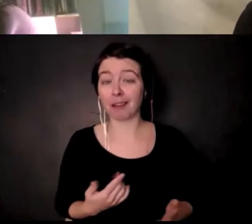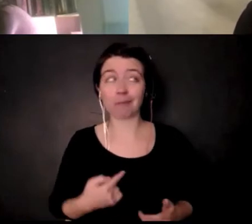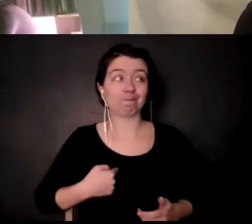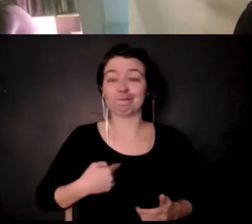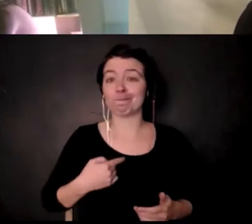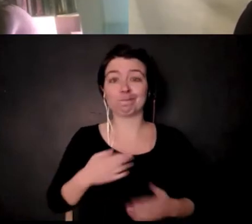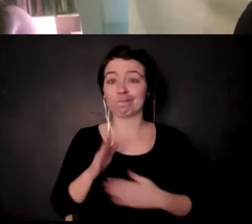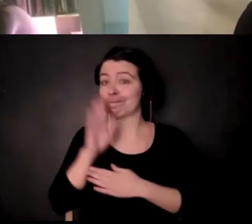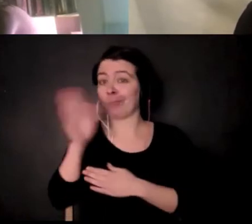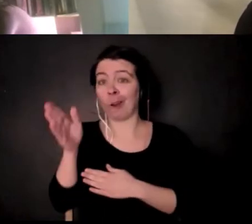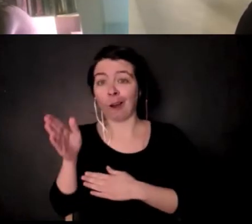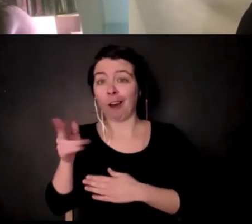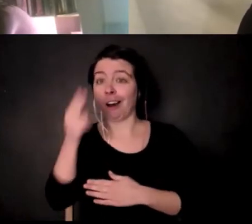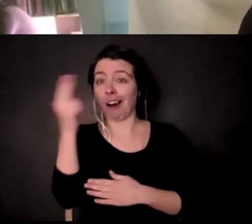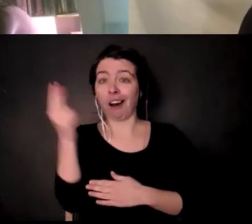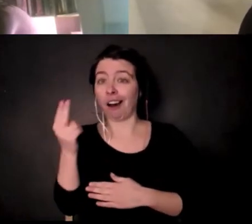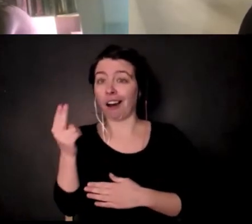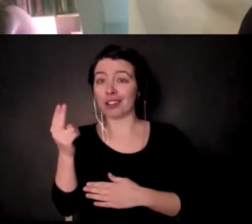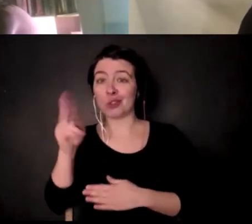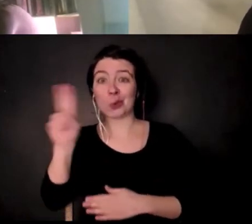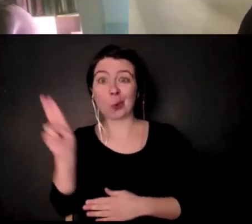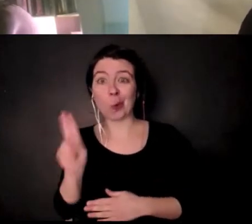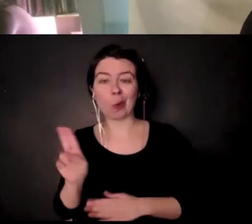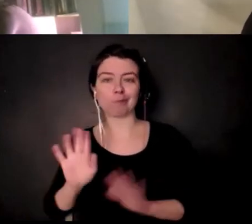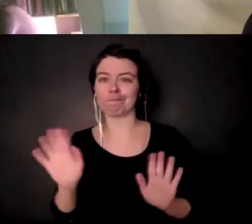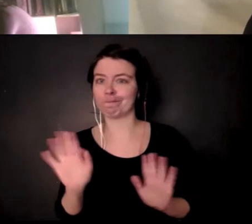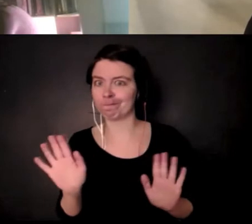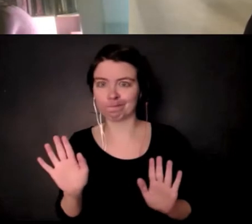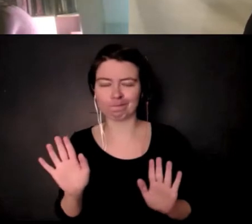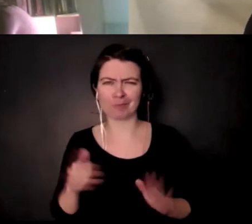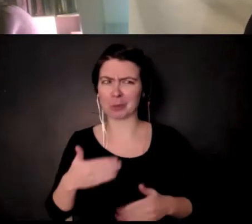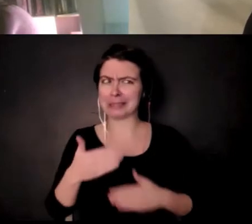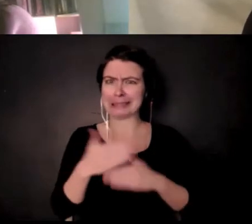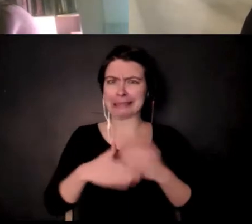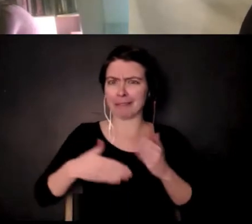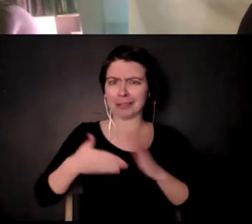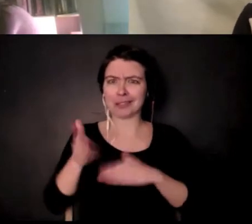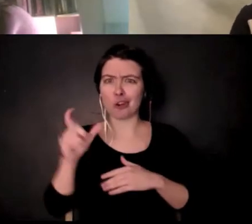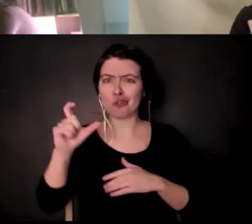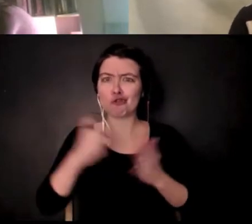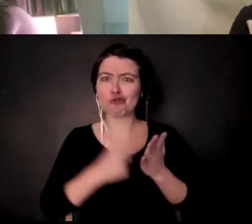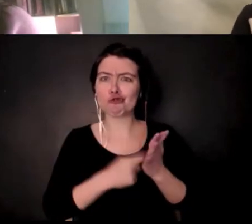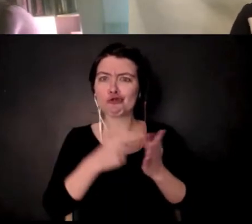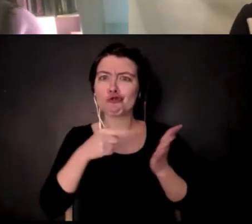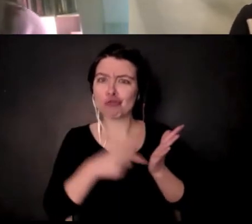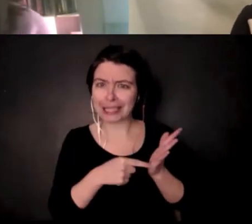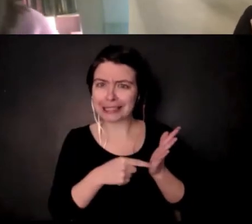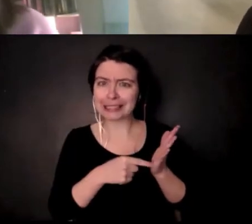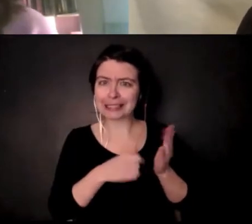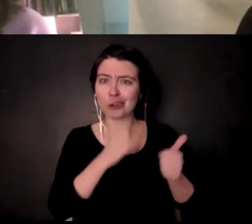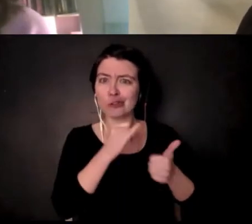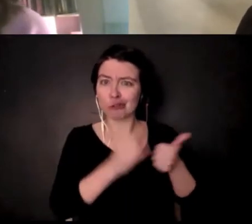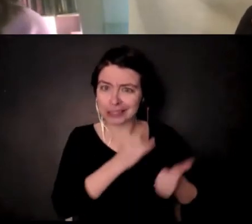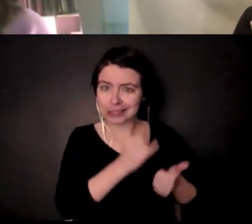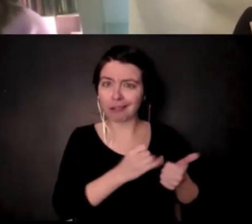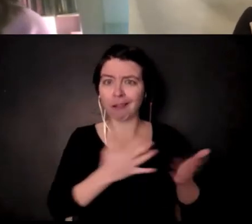anything, so the idea of doing a crit was very new to me. So framing my own thoughts as a practice